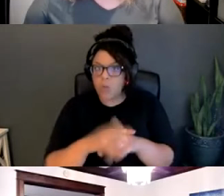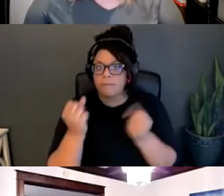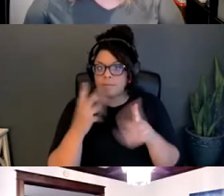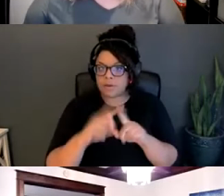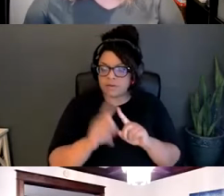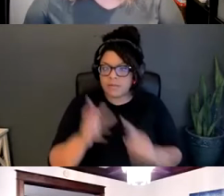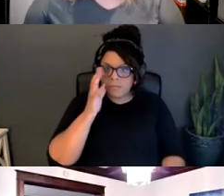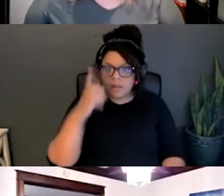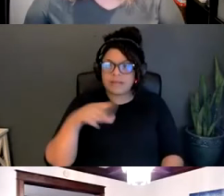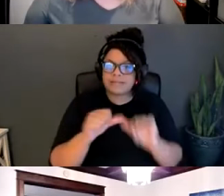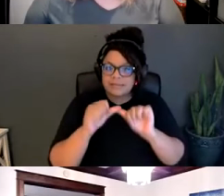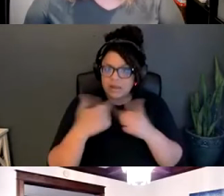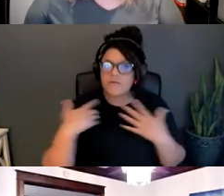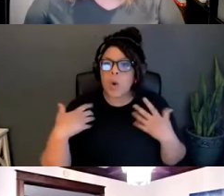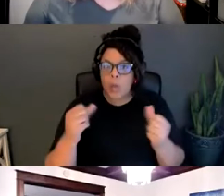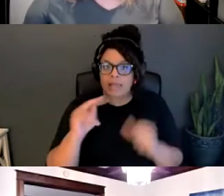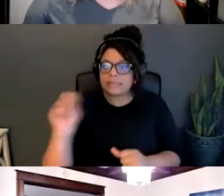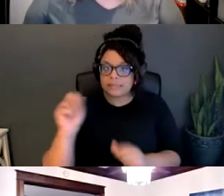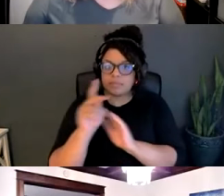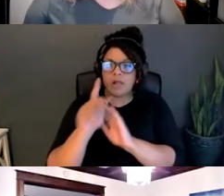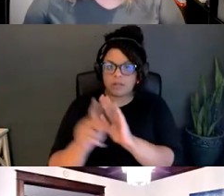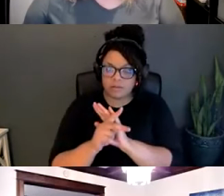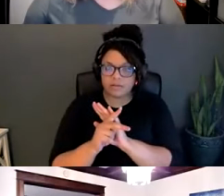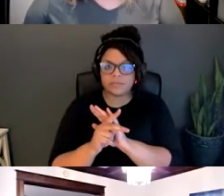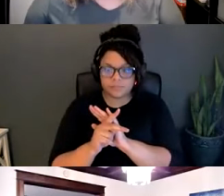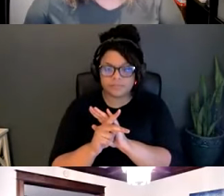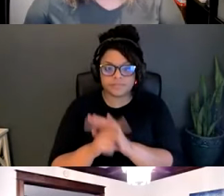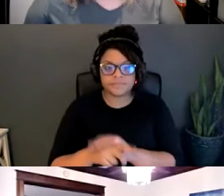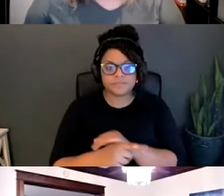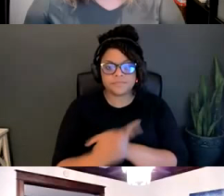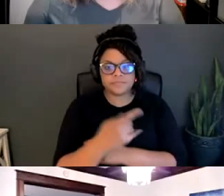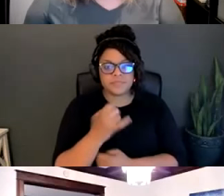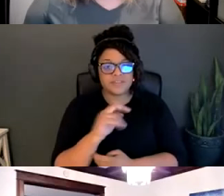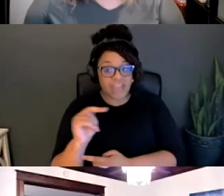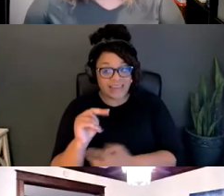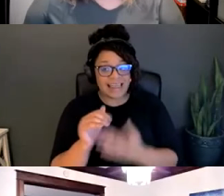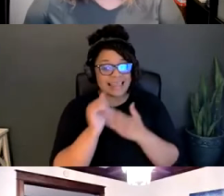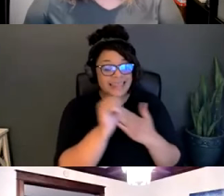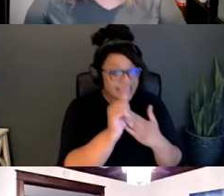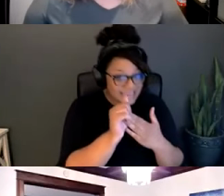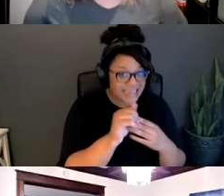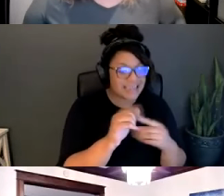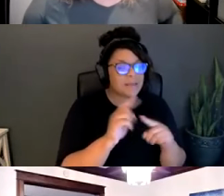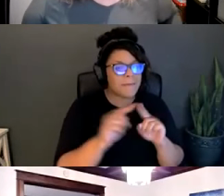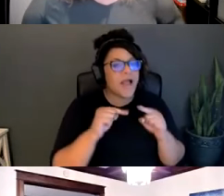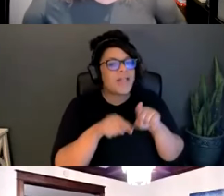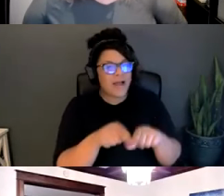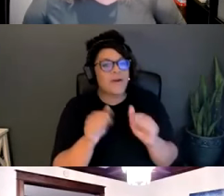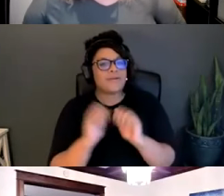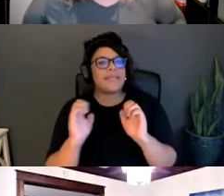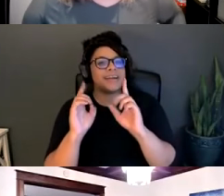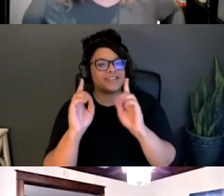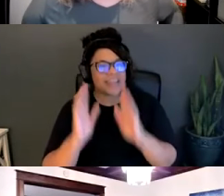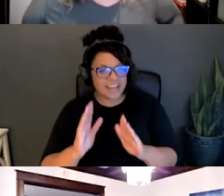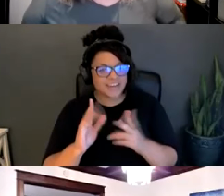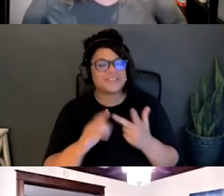there continues to be a wellness policy that Jen is leading, but alongside with educators